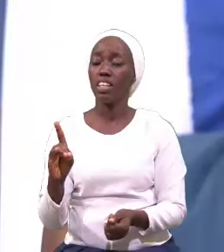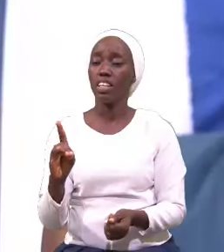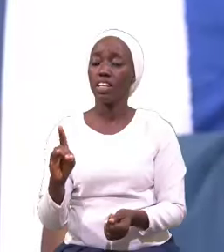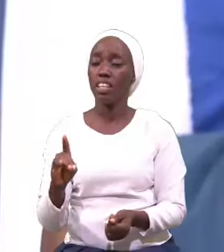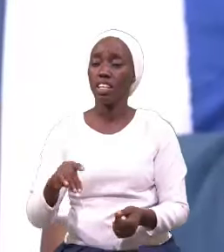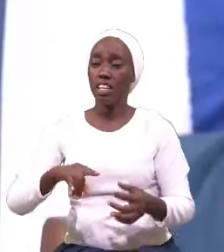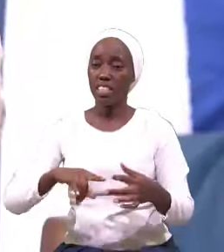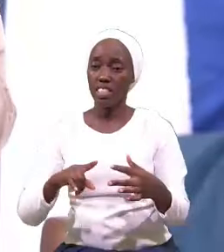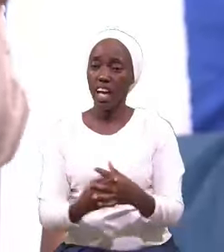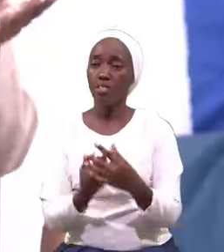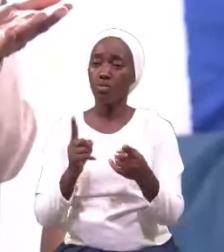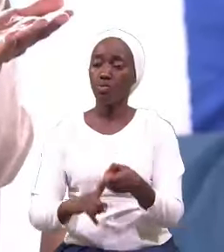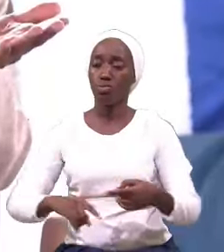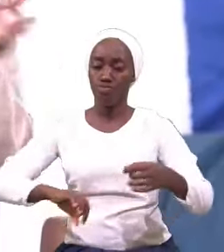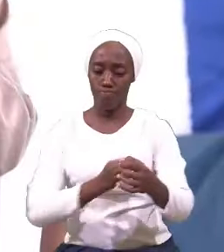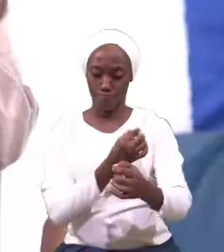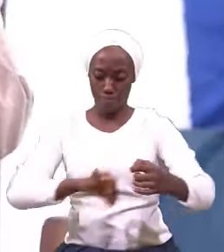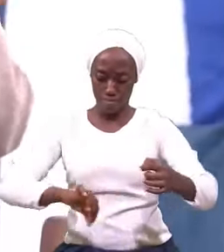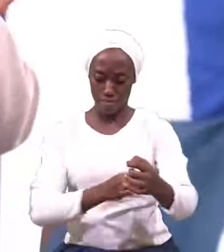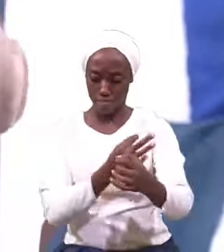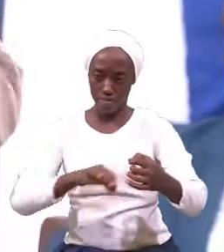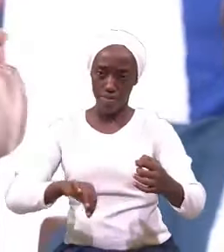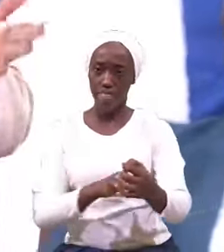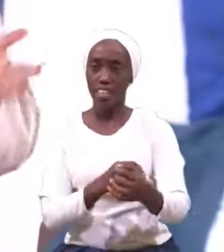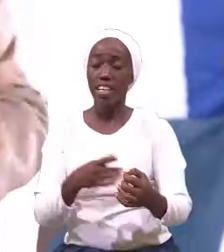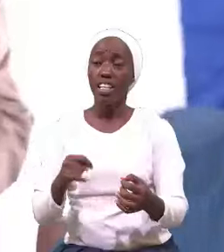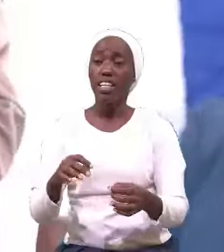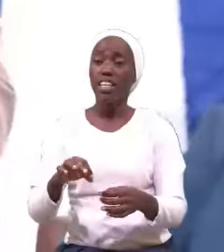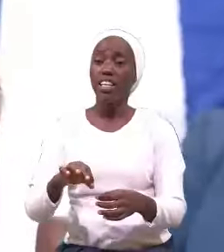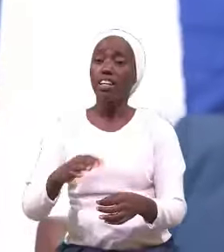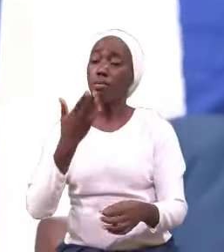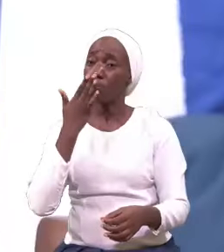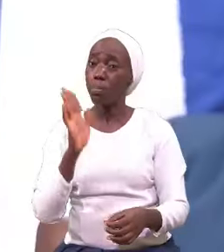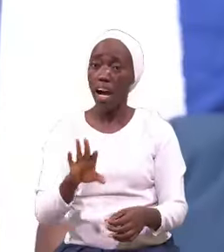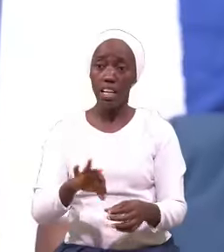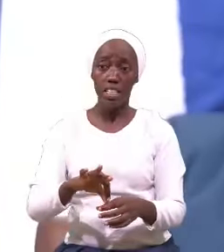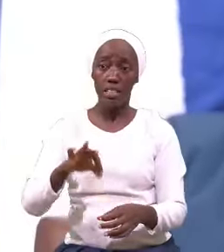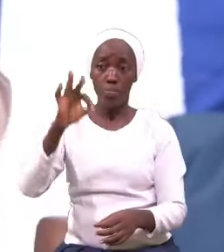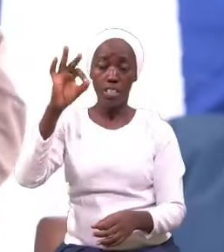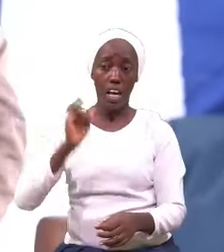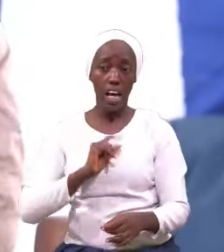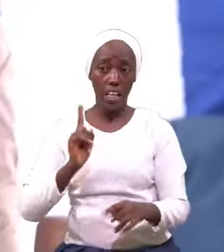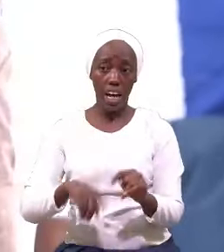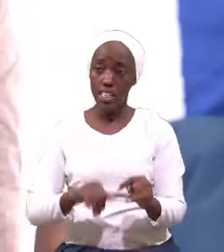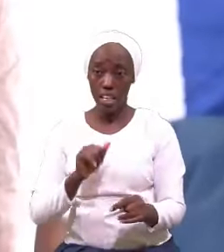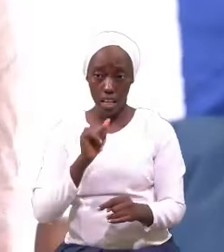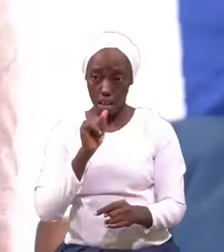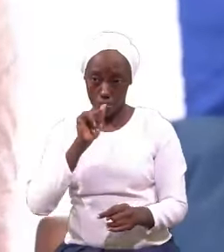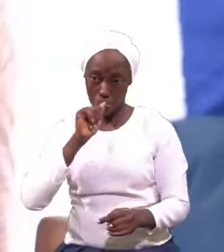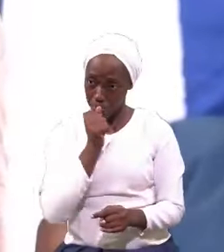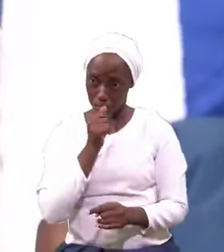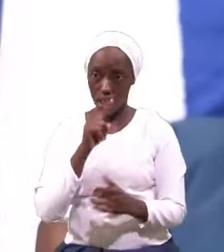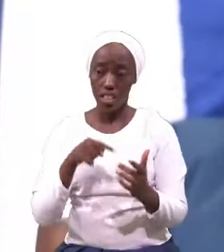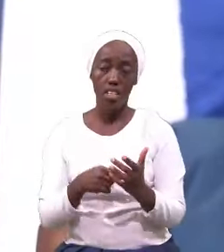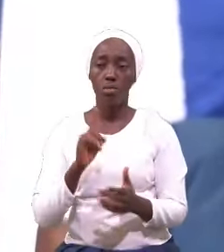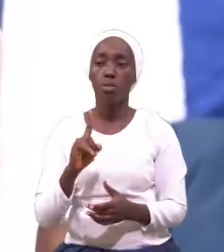The Holy Spirit said, I cannot endure this. The evil spirit said, I cannot endure this one.